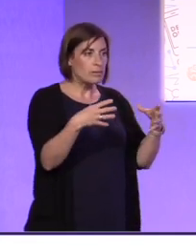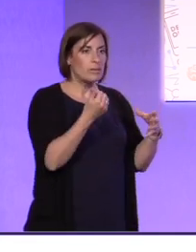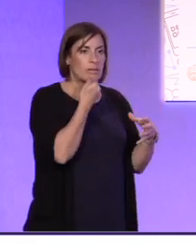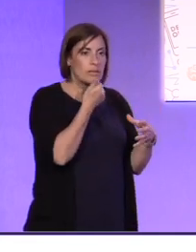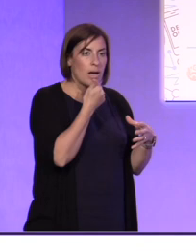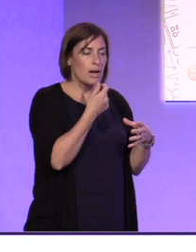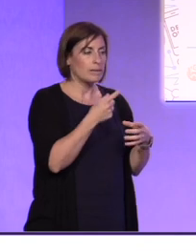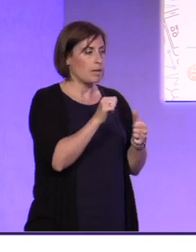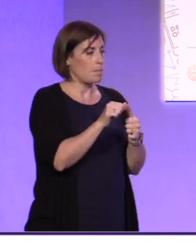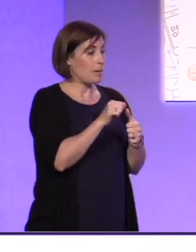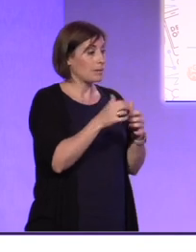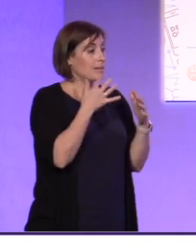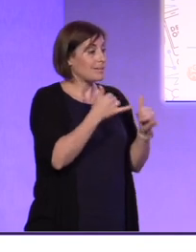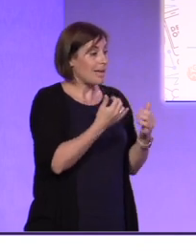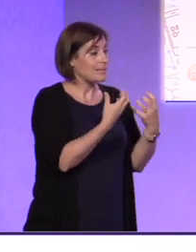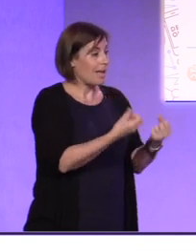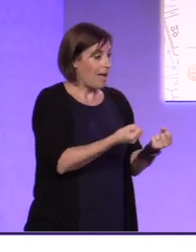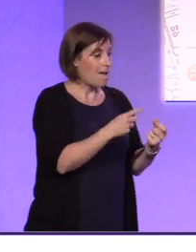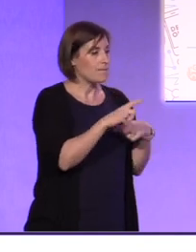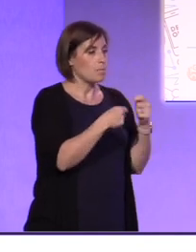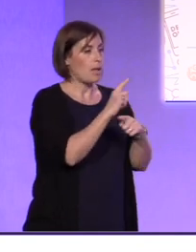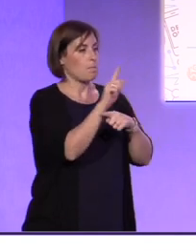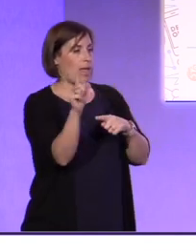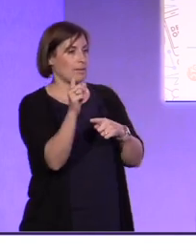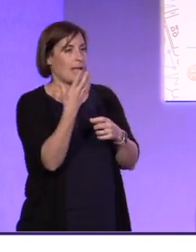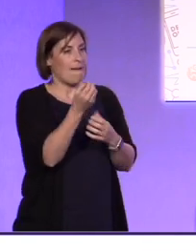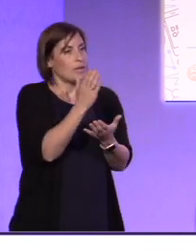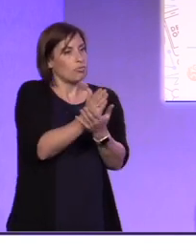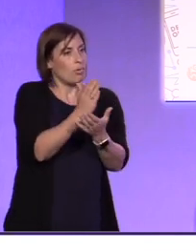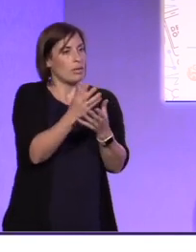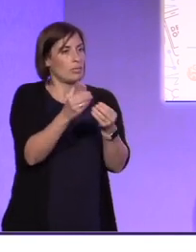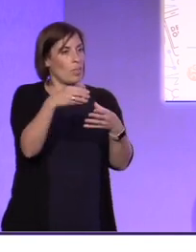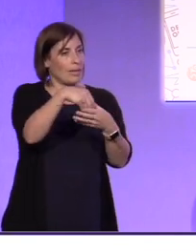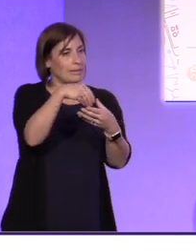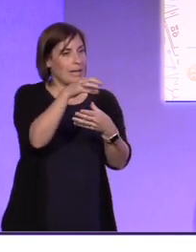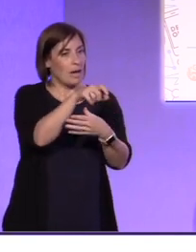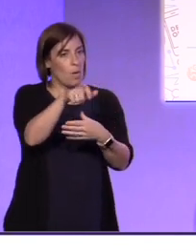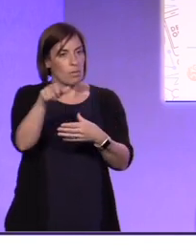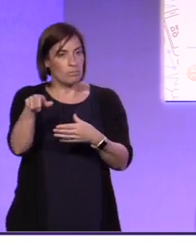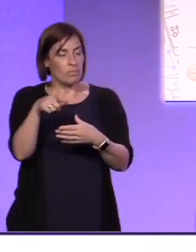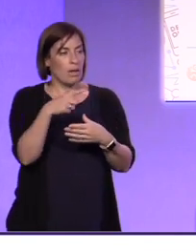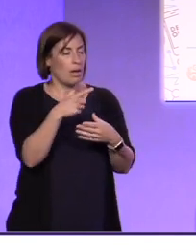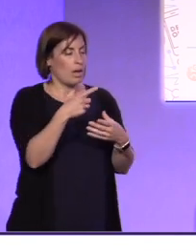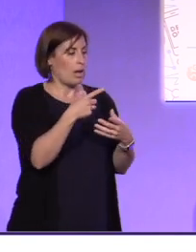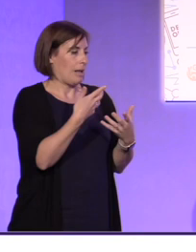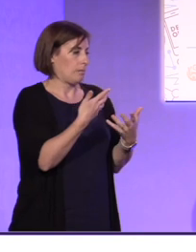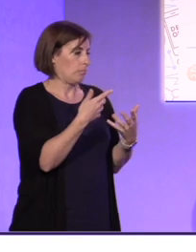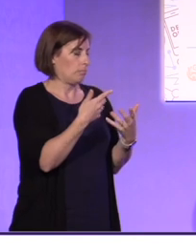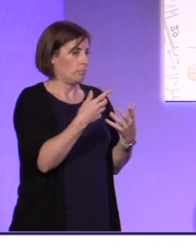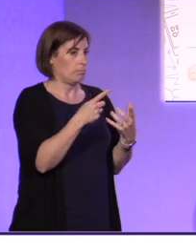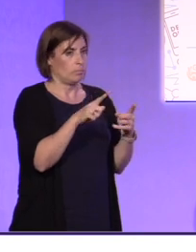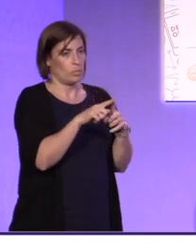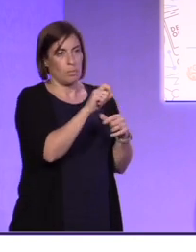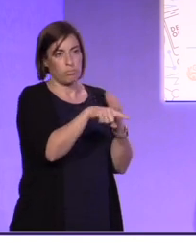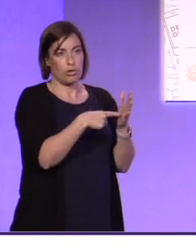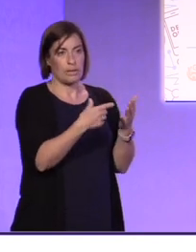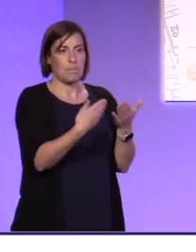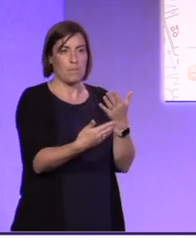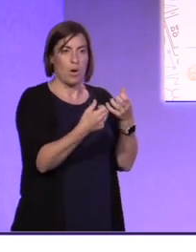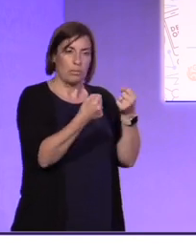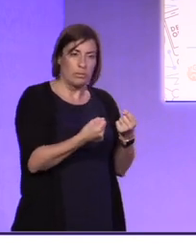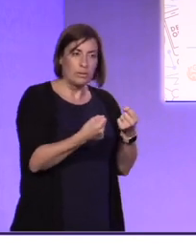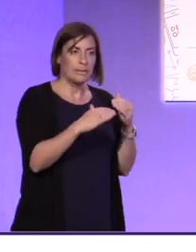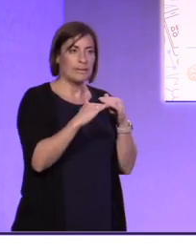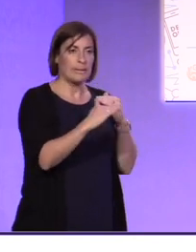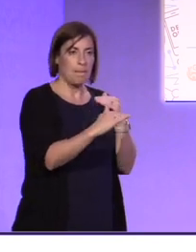way of reducing risk, of building trust with your stakeholders, and like making your project more stable and robust. But one of the things